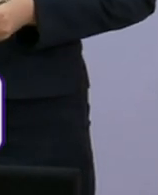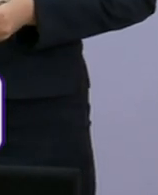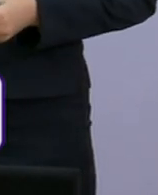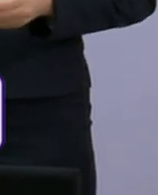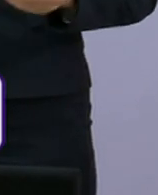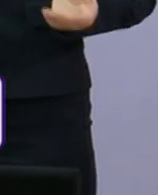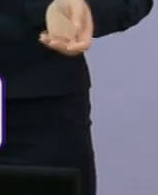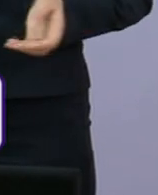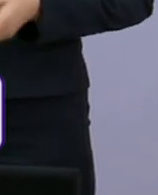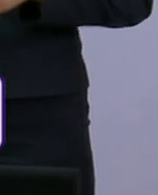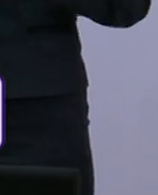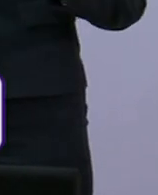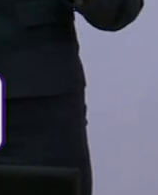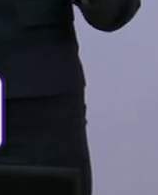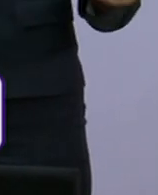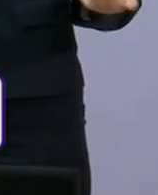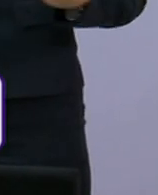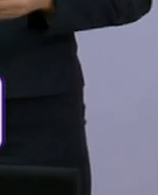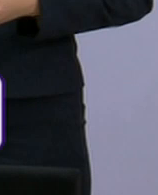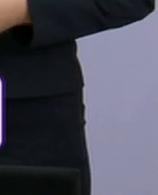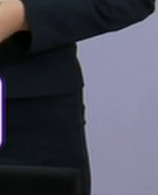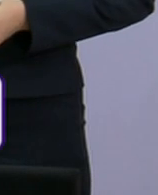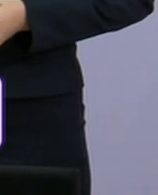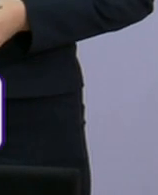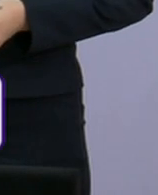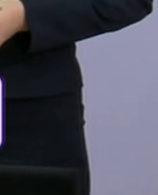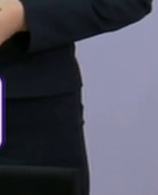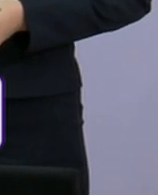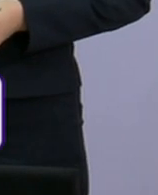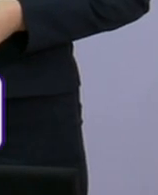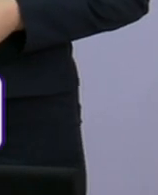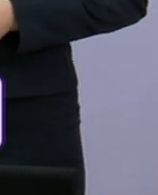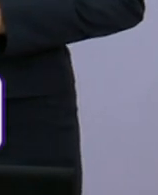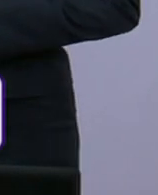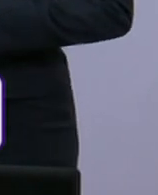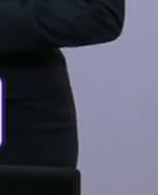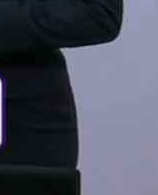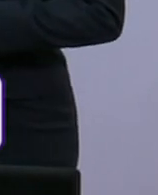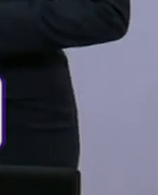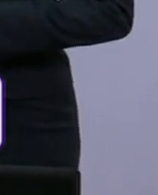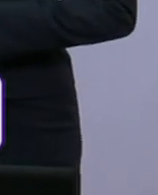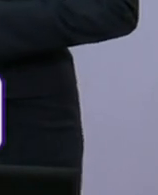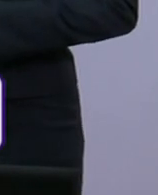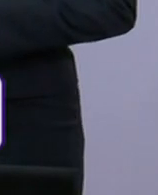turn. At home, write your own sentences.